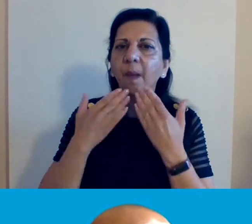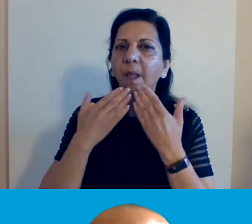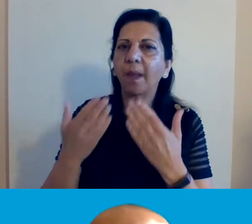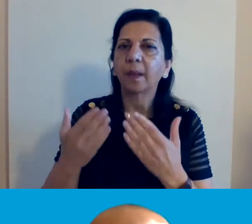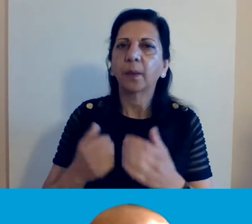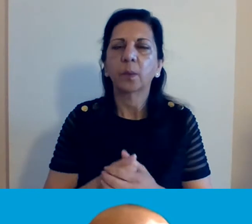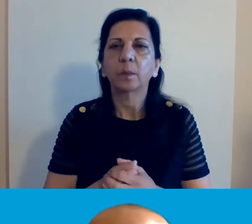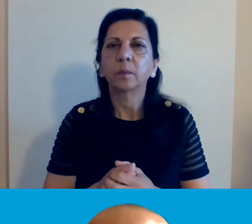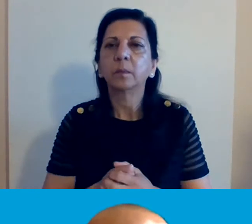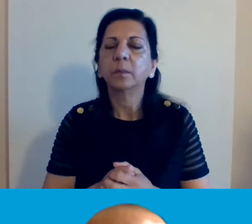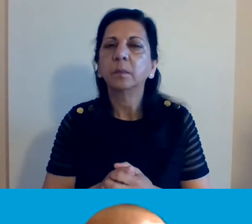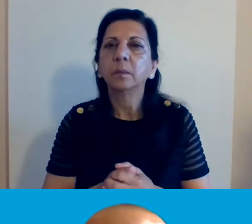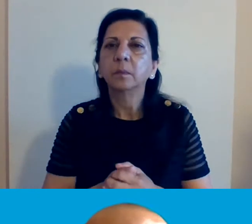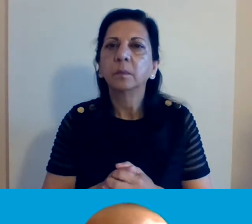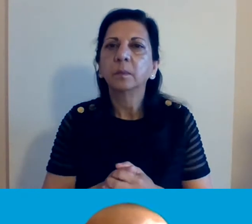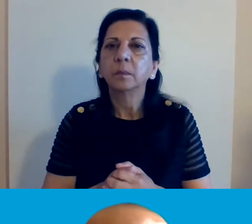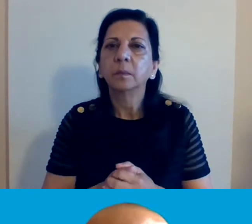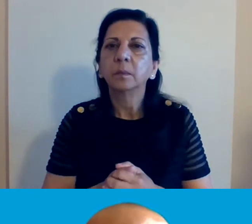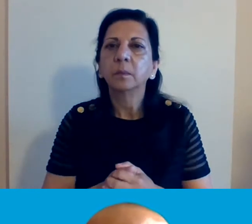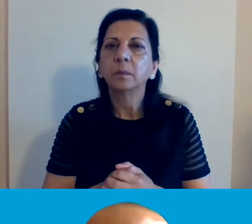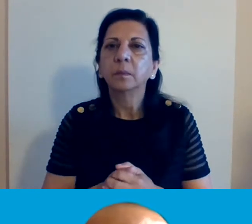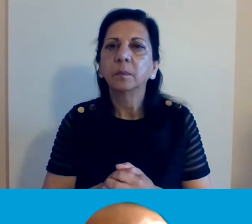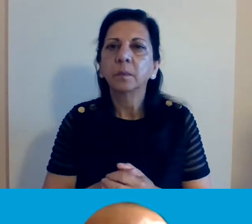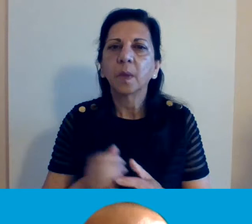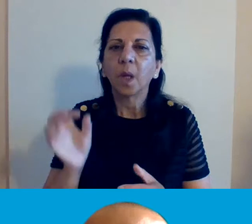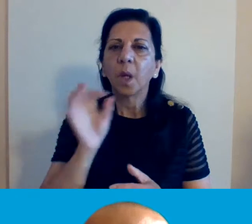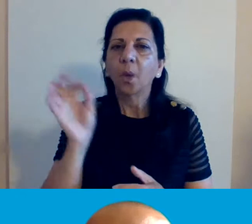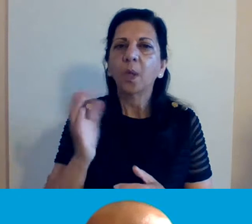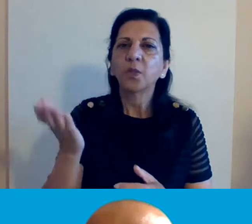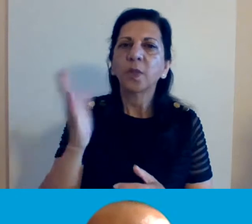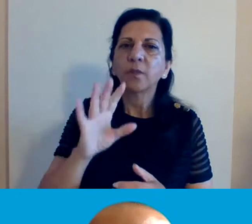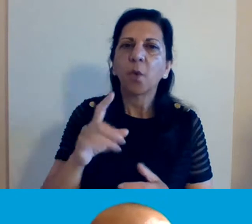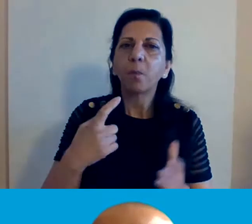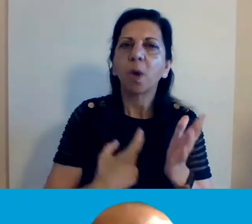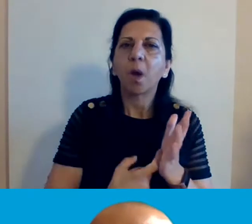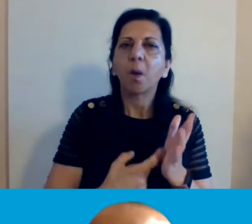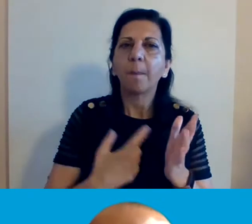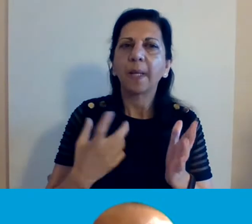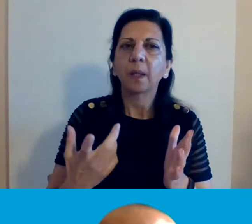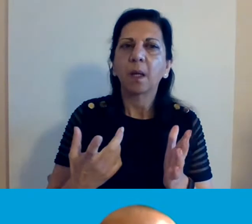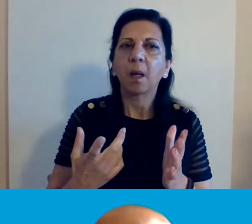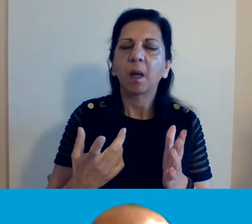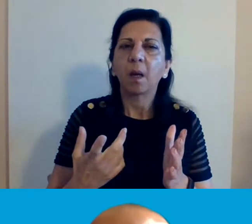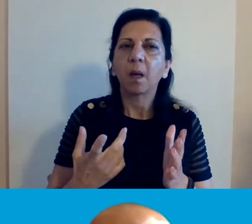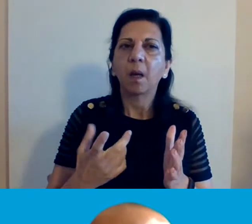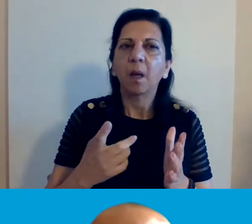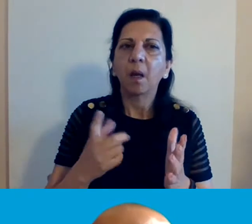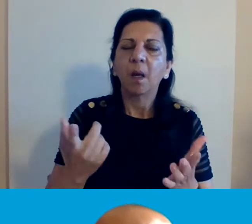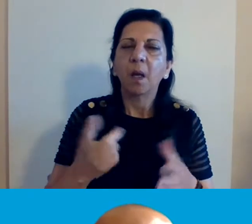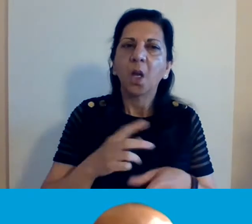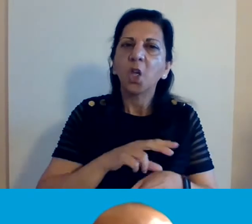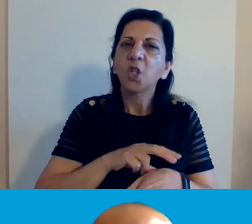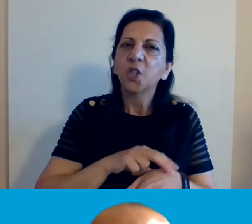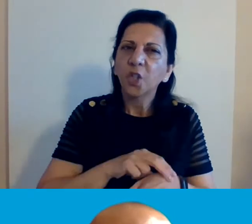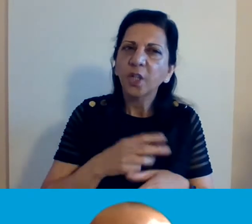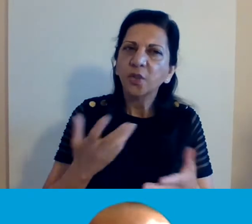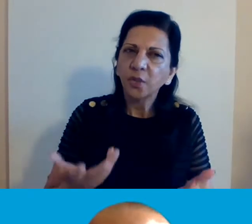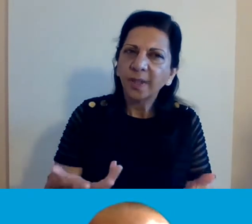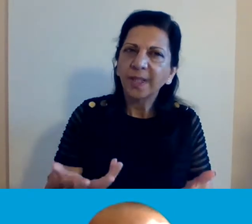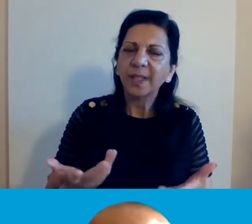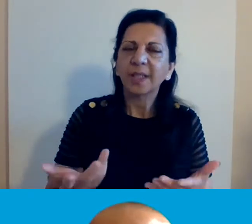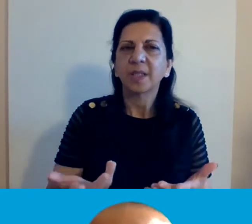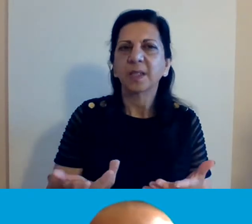There's a question from Rebecca with regard to surgeries, including their social prescribers and their post-COVID